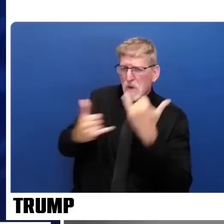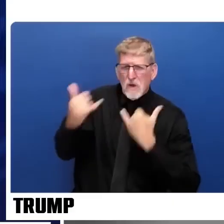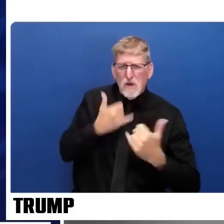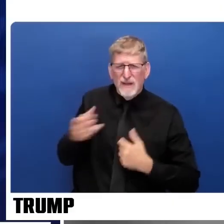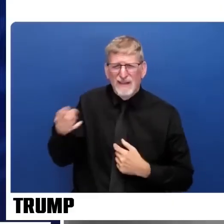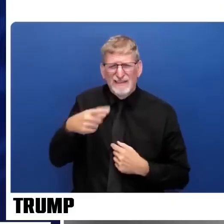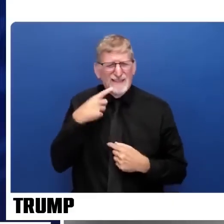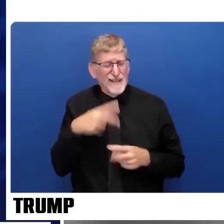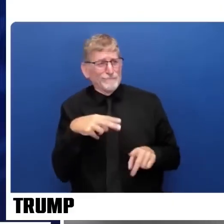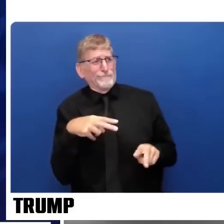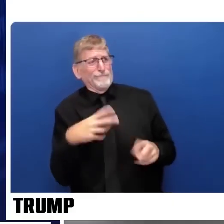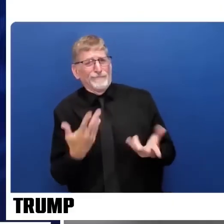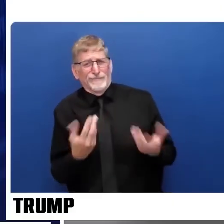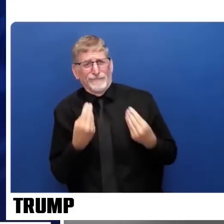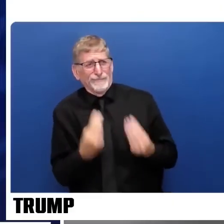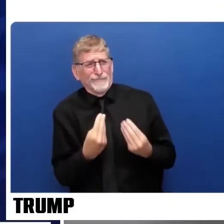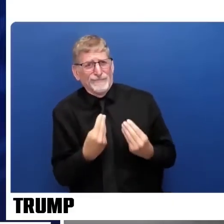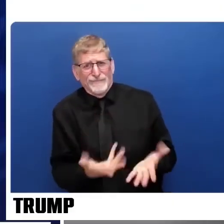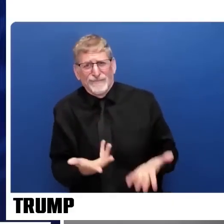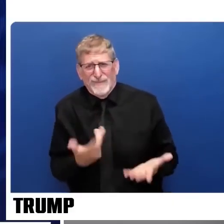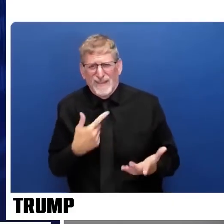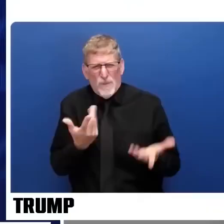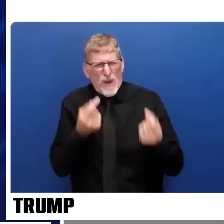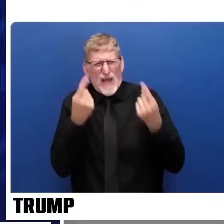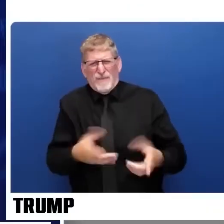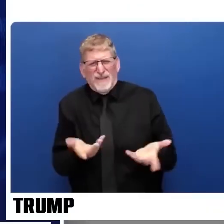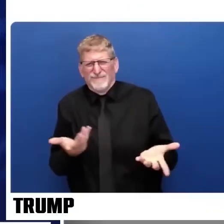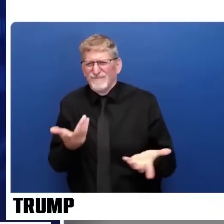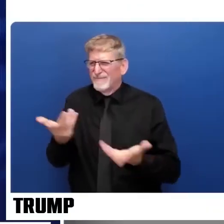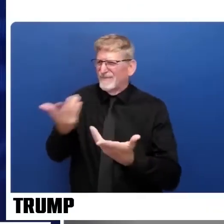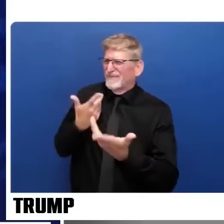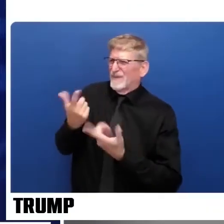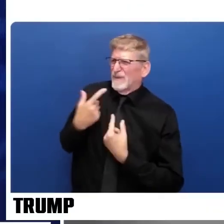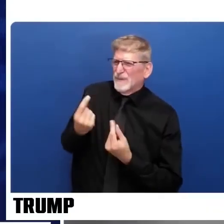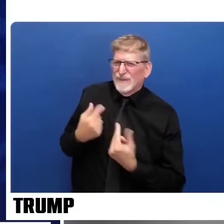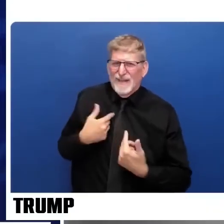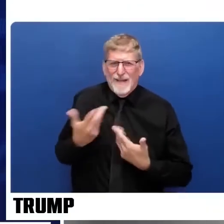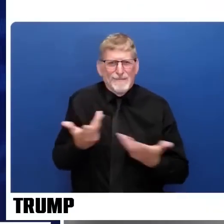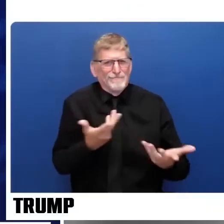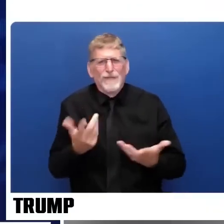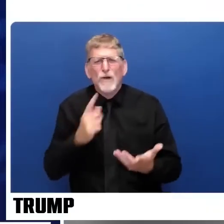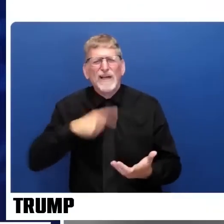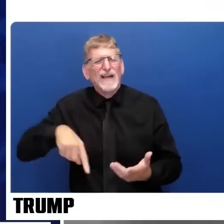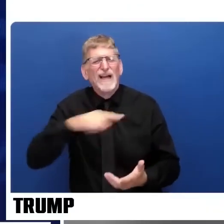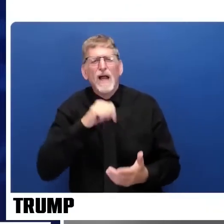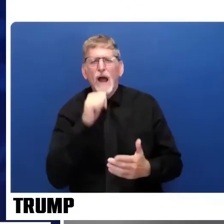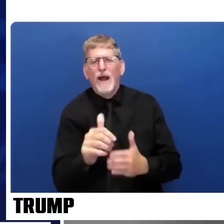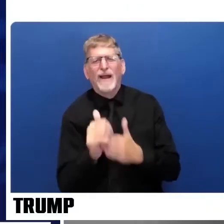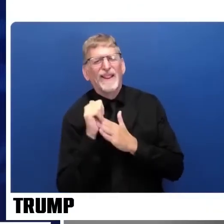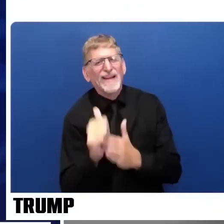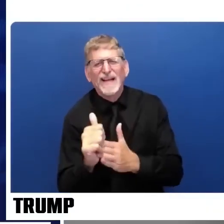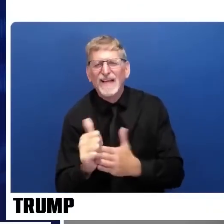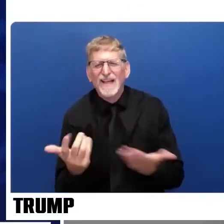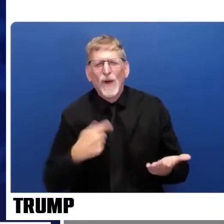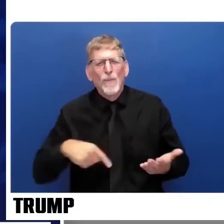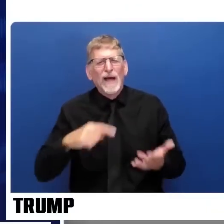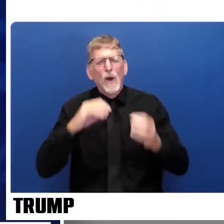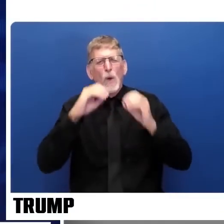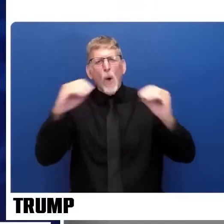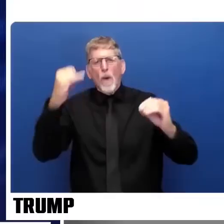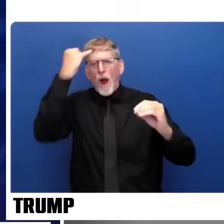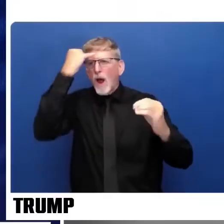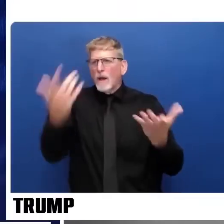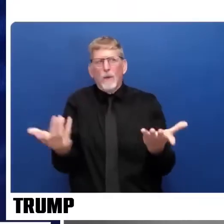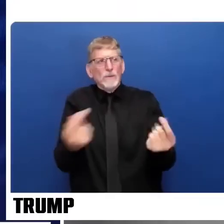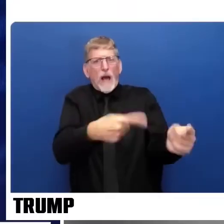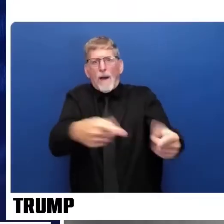world. They don't understand what happened to us as a nation. We're not a leader. We don't have any idea what's going on. We have wars going